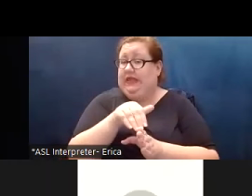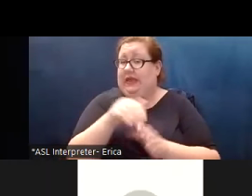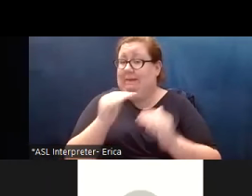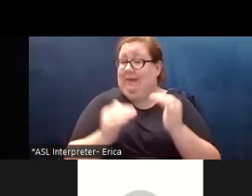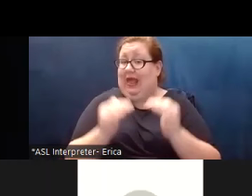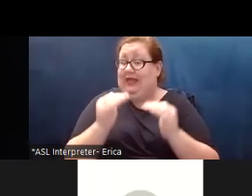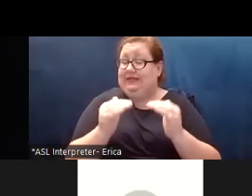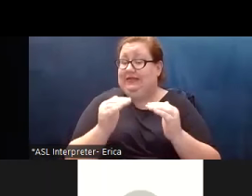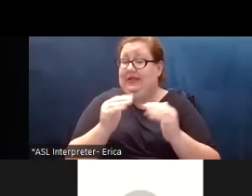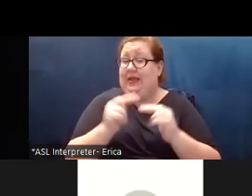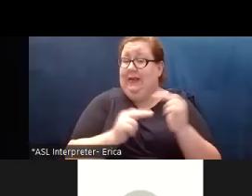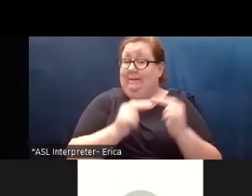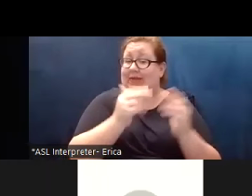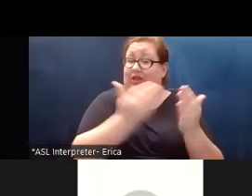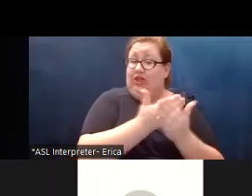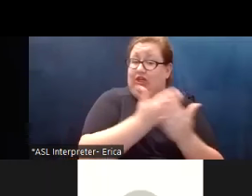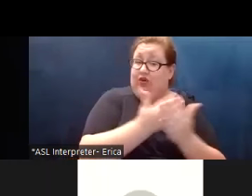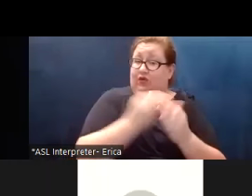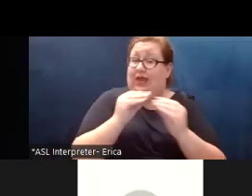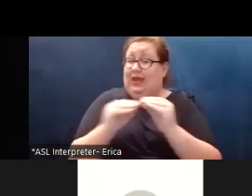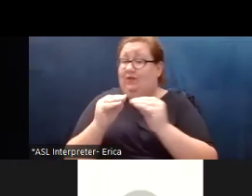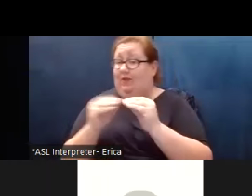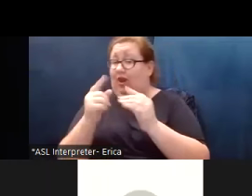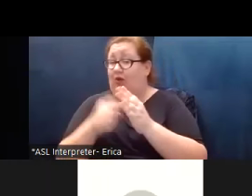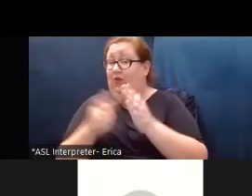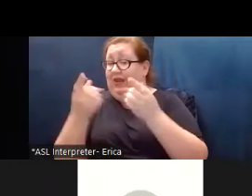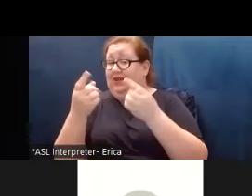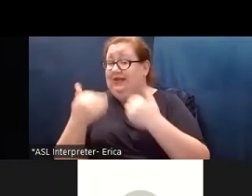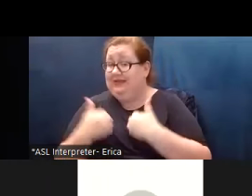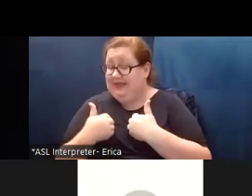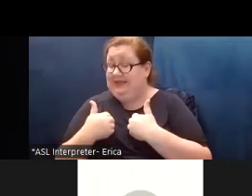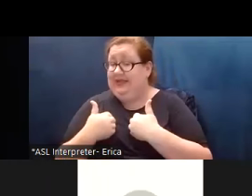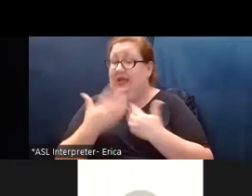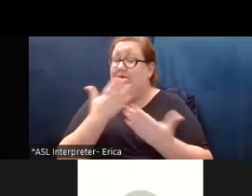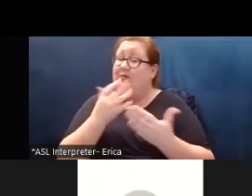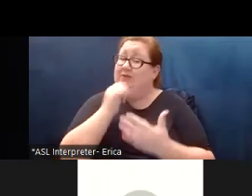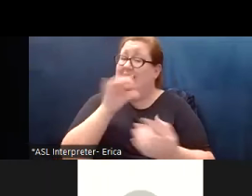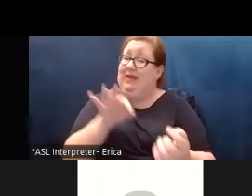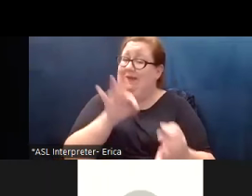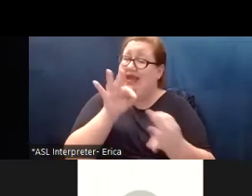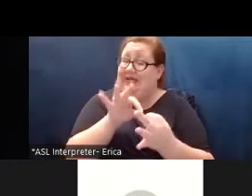building new and repairing what exists, which might not be ideal.